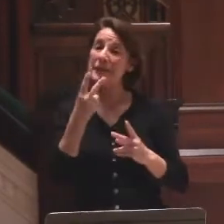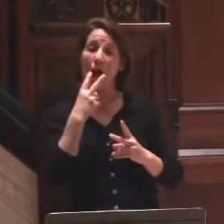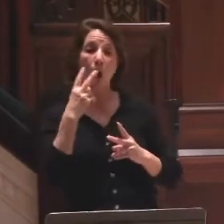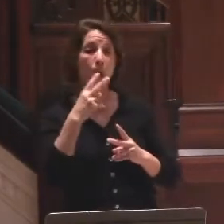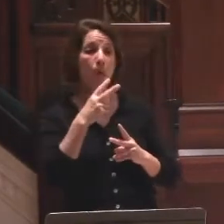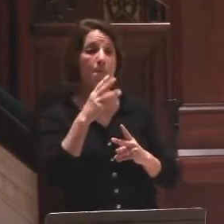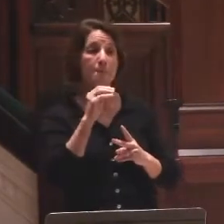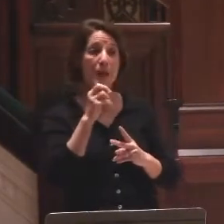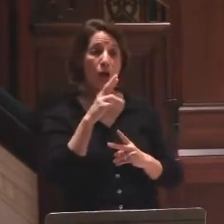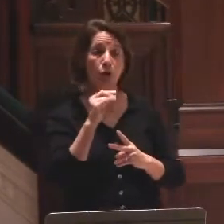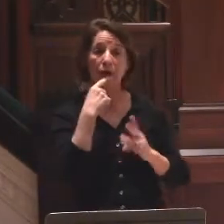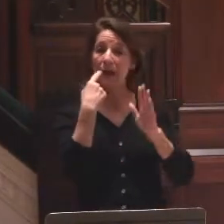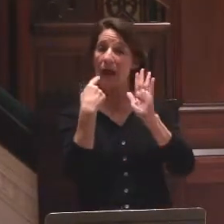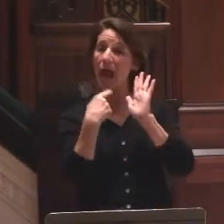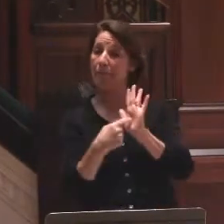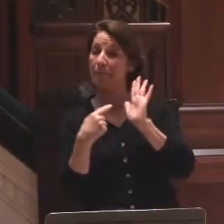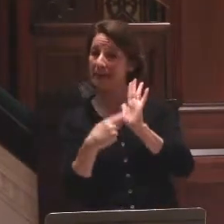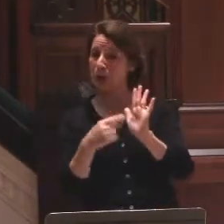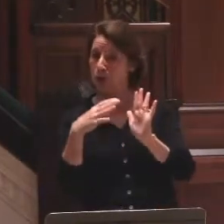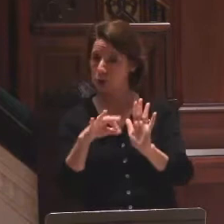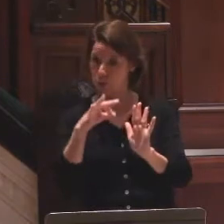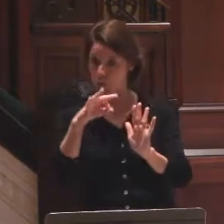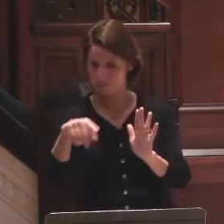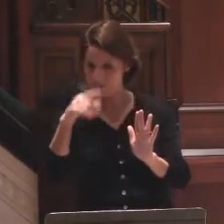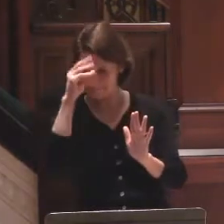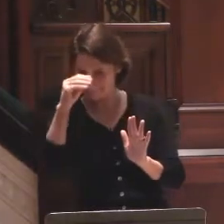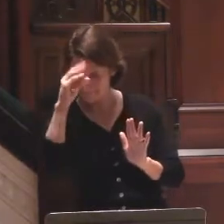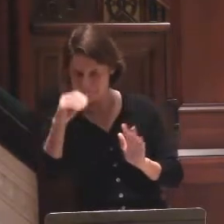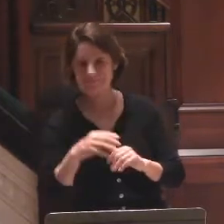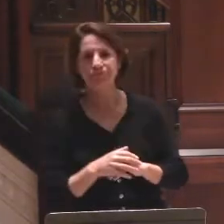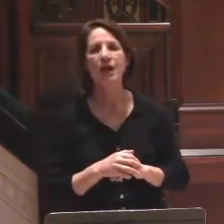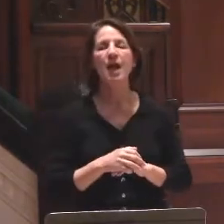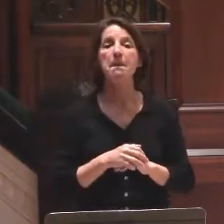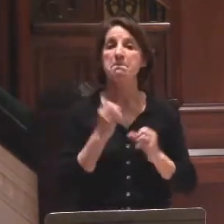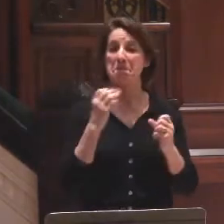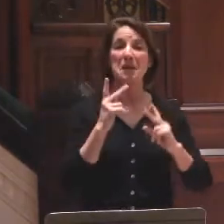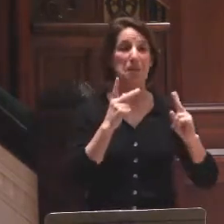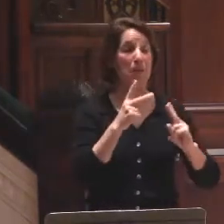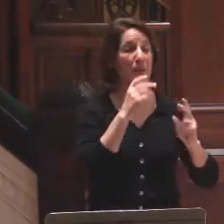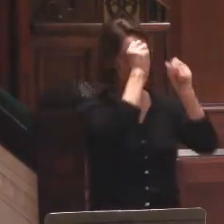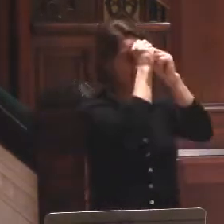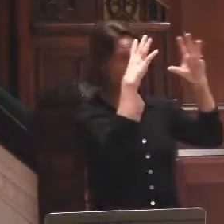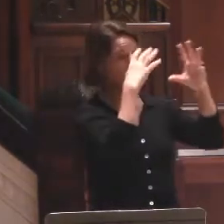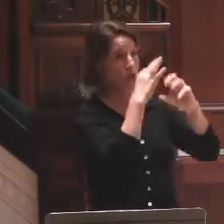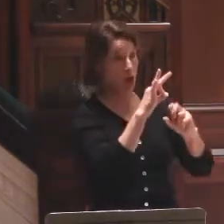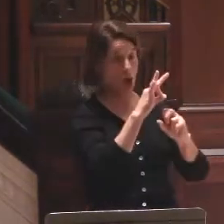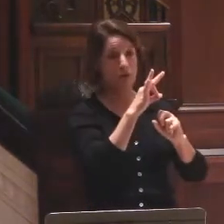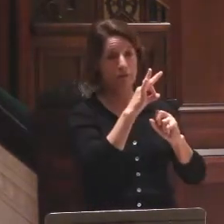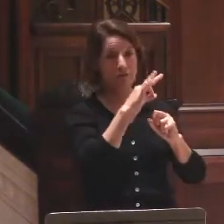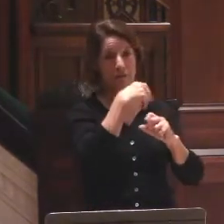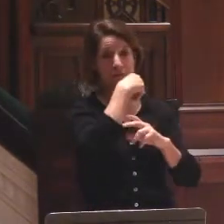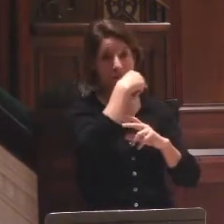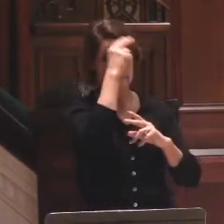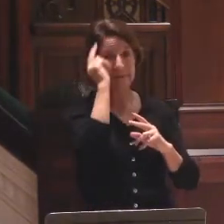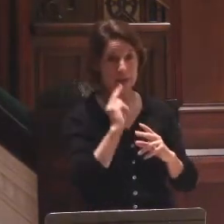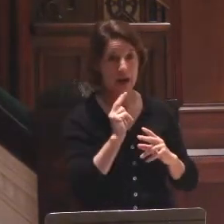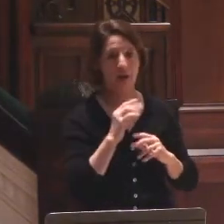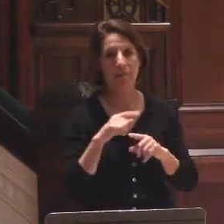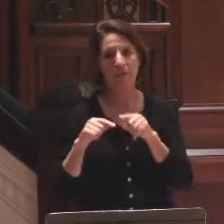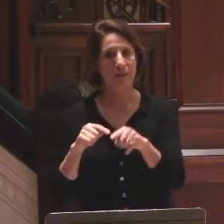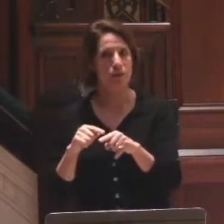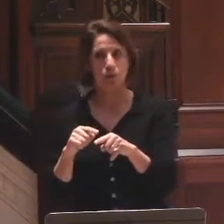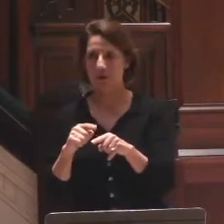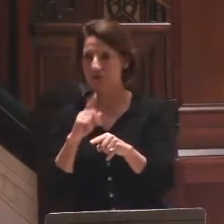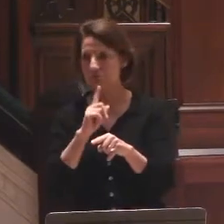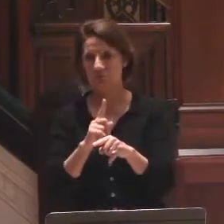Many people in many countries have had visions of the Blessed Mother, but this was a game changer for Native America.